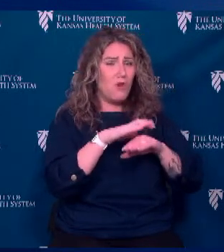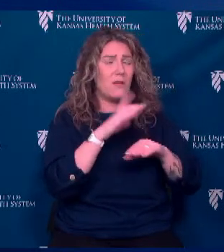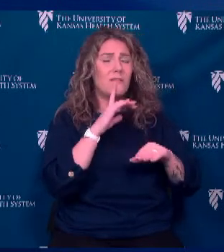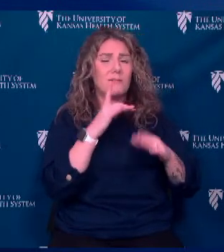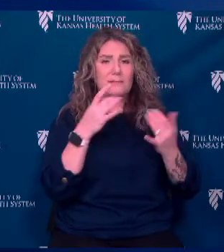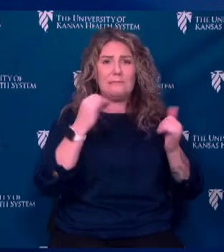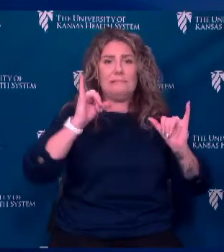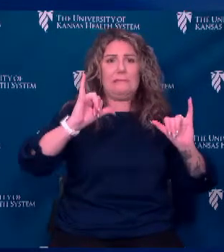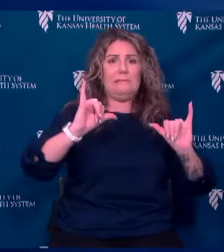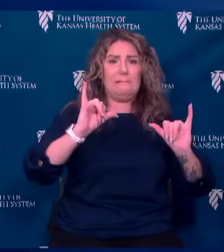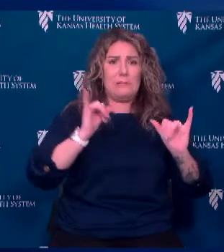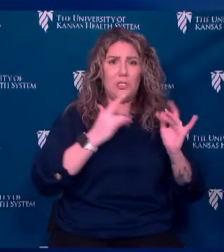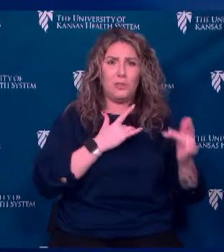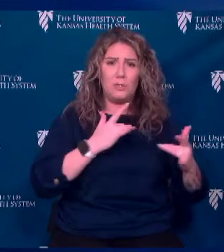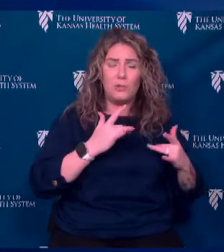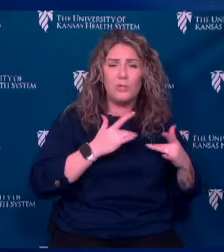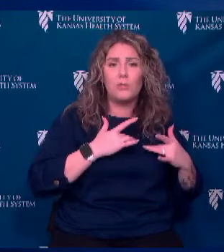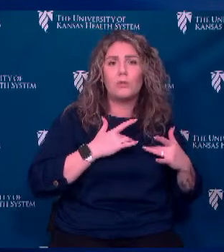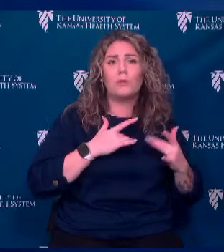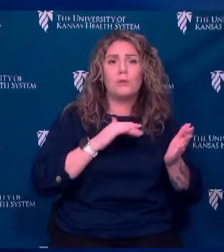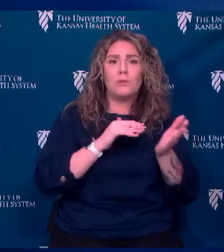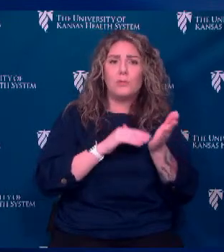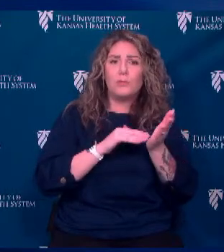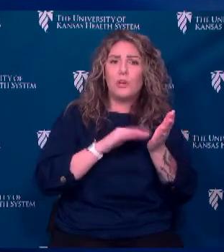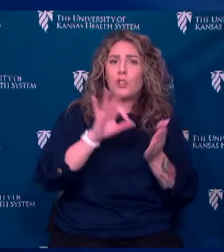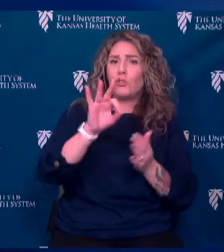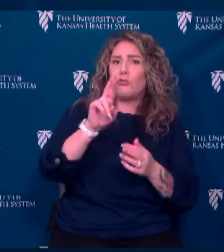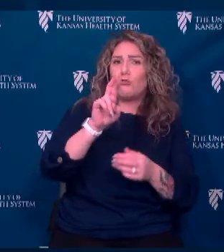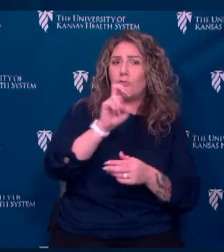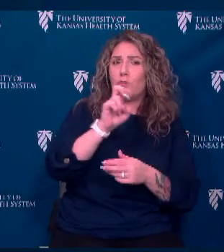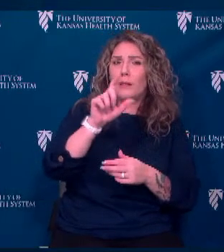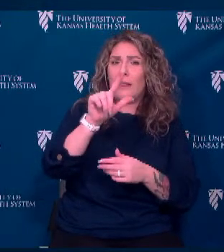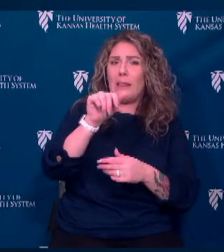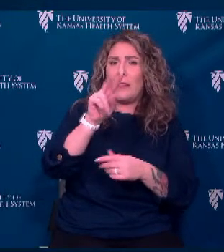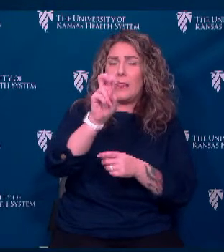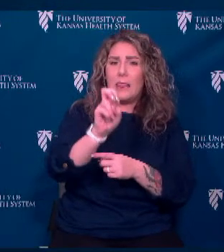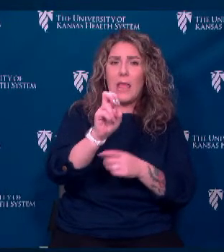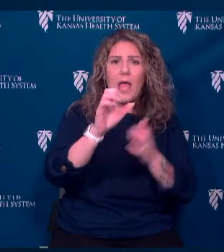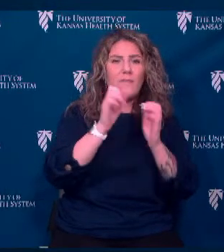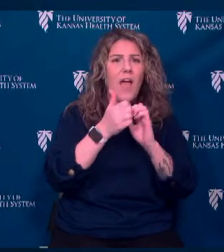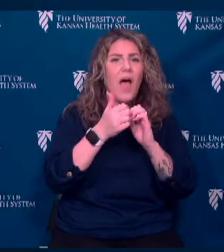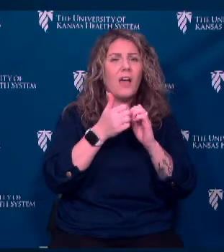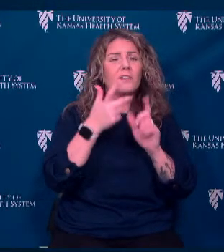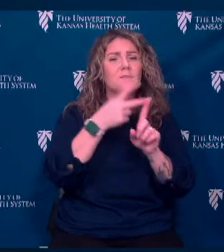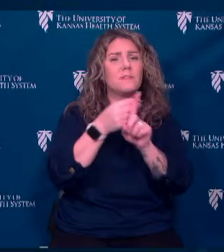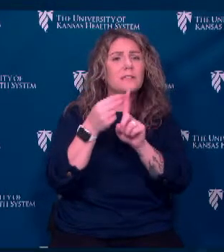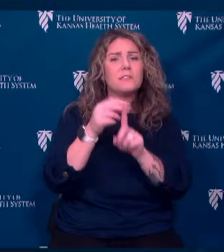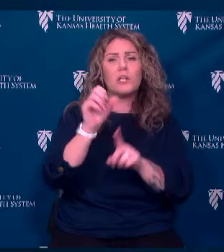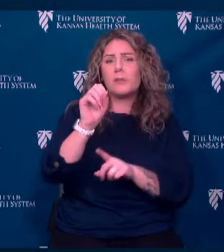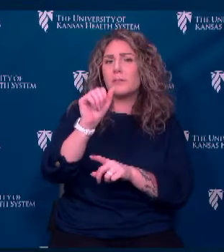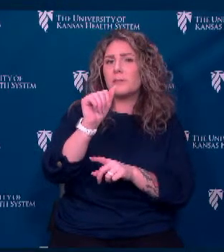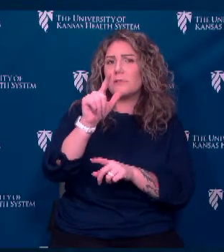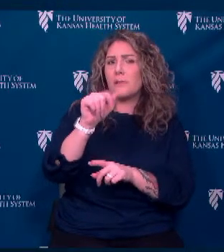concern. And Dr. Freelove in Salina, how is the vaccination going?